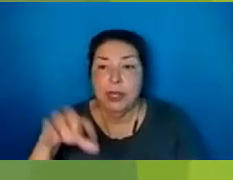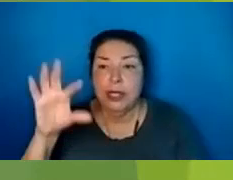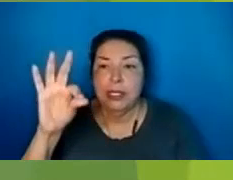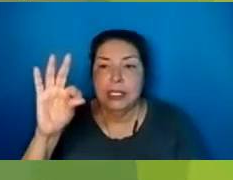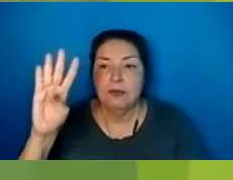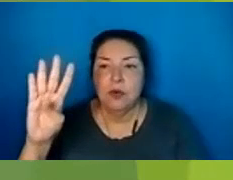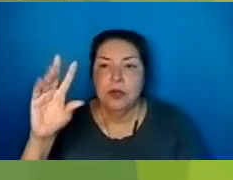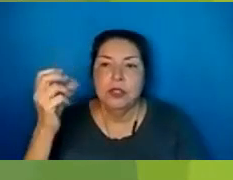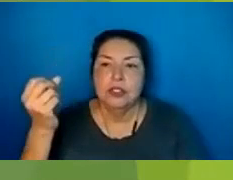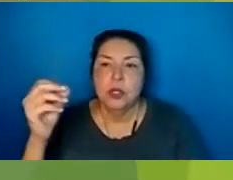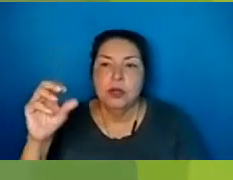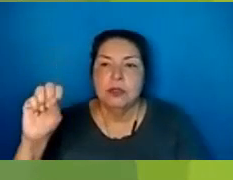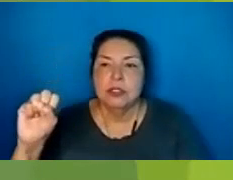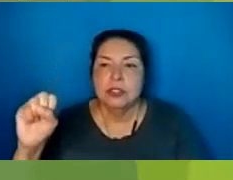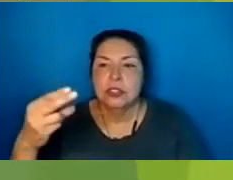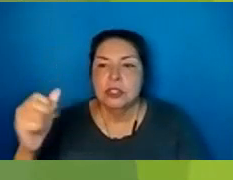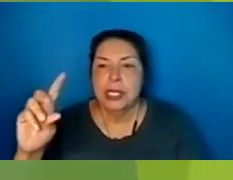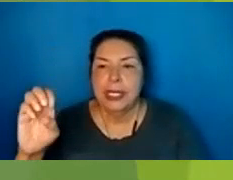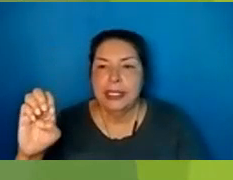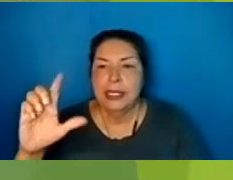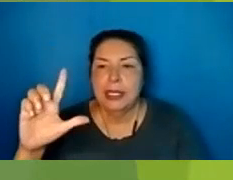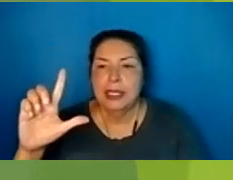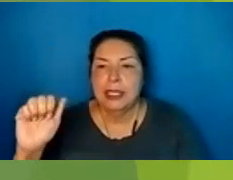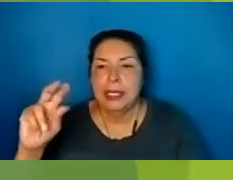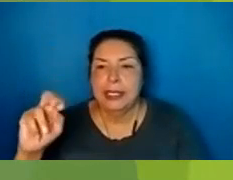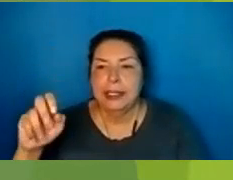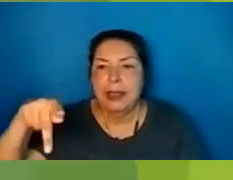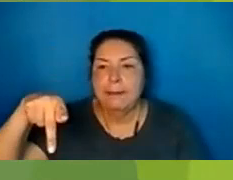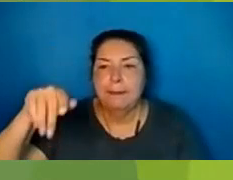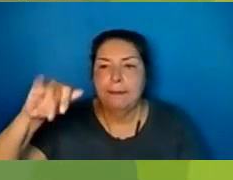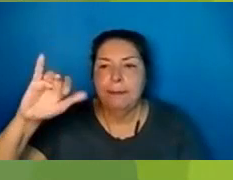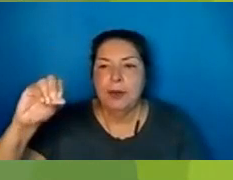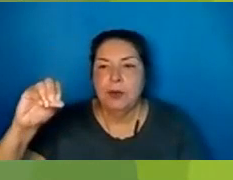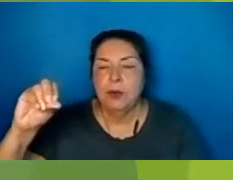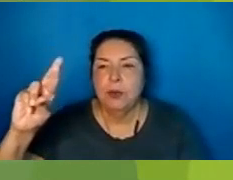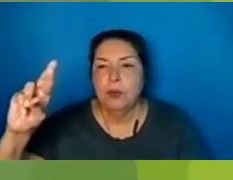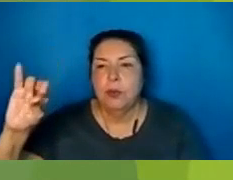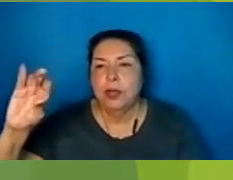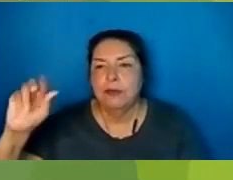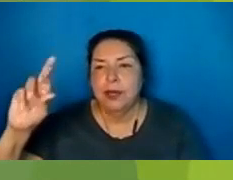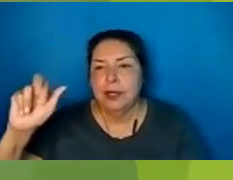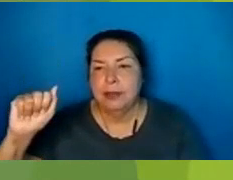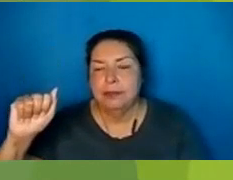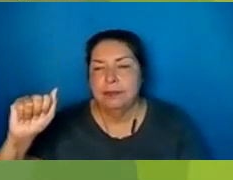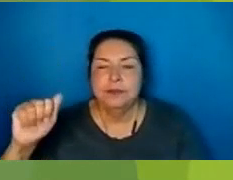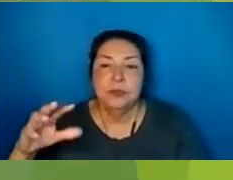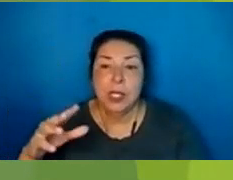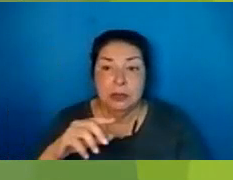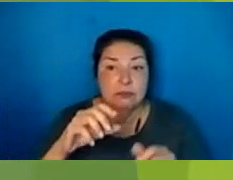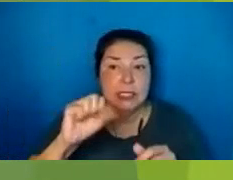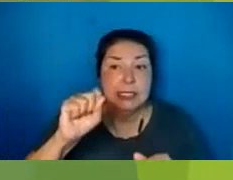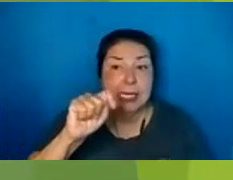9412 Shade Lane in Pico Rivera, California. St. John's Lutheran Church, our worship time is at